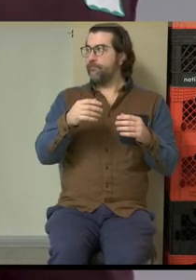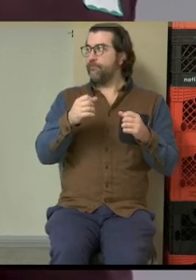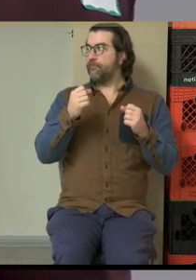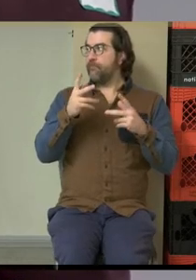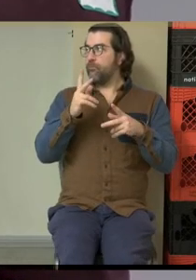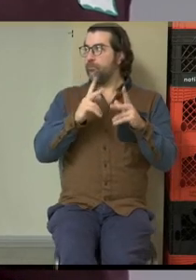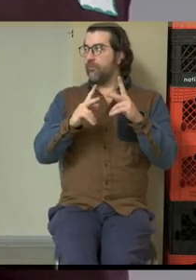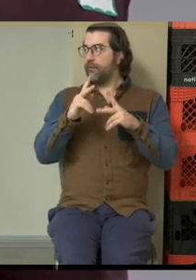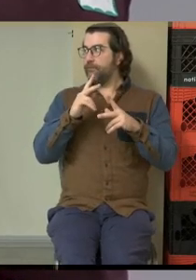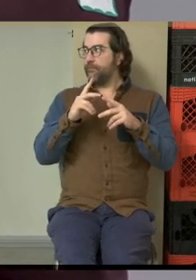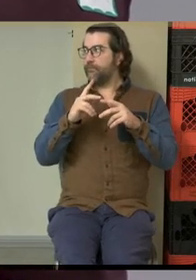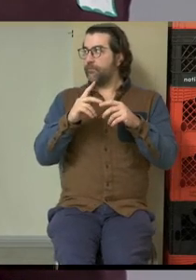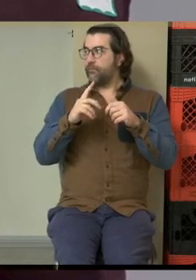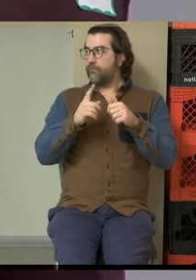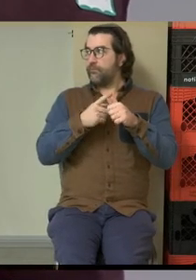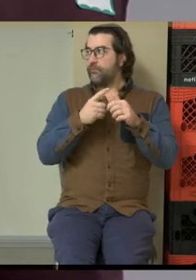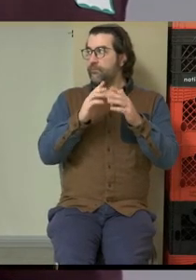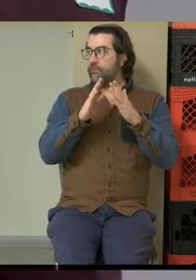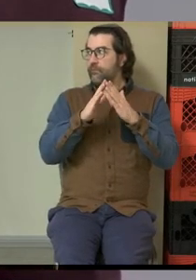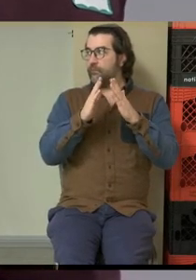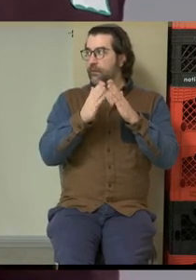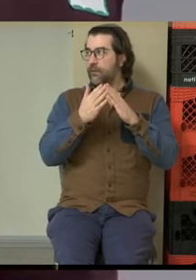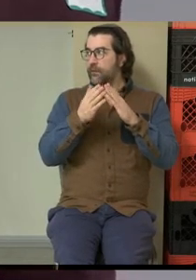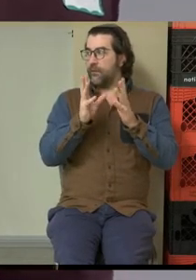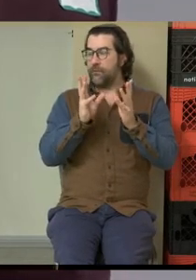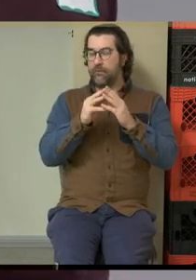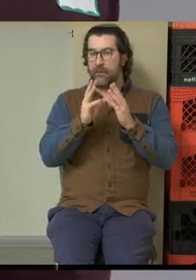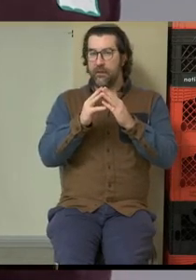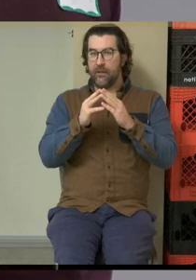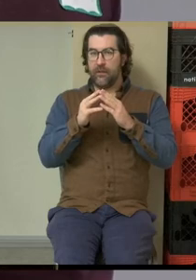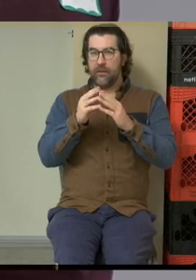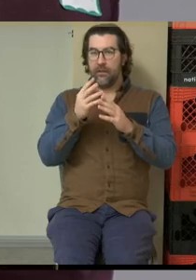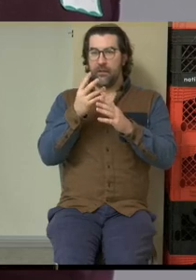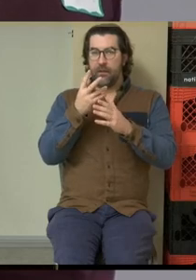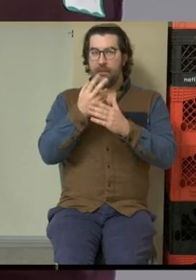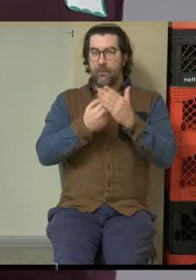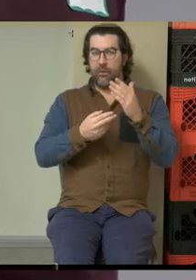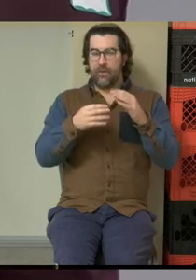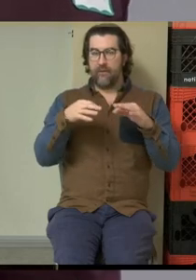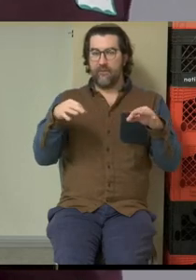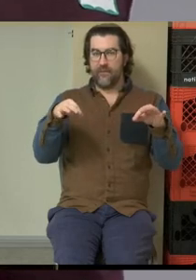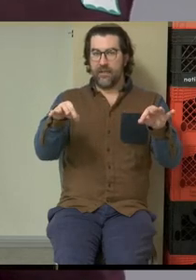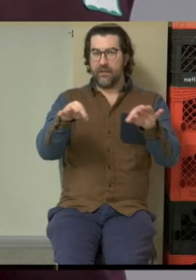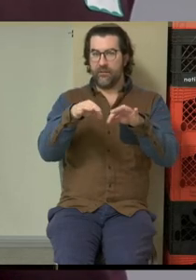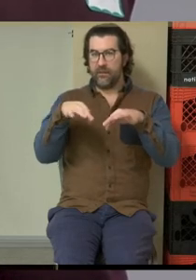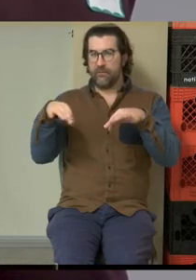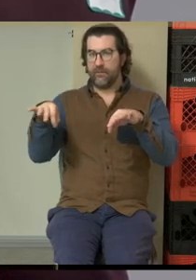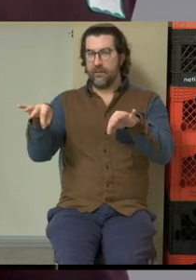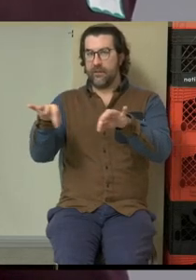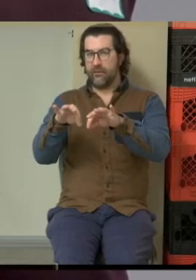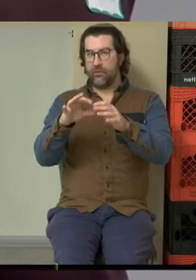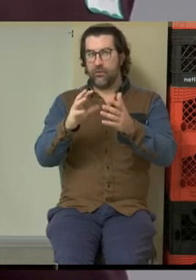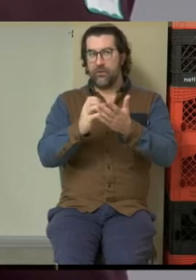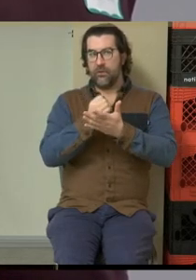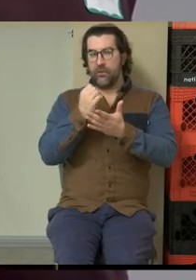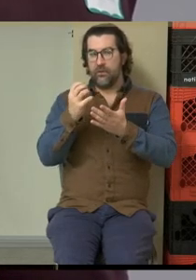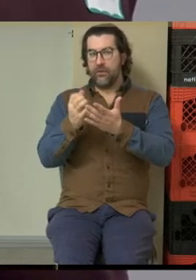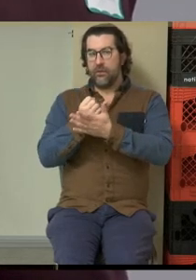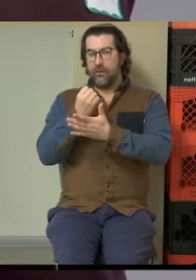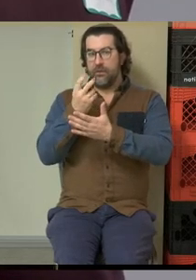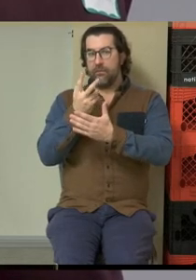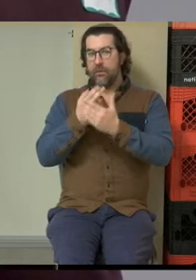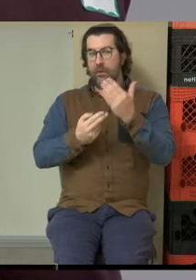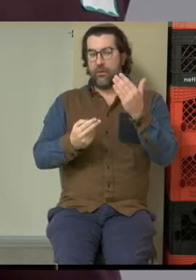folks at our first community meeting didn't feel that both of those fields would be utilized and that we would be